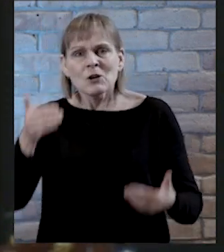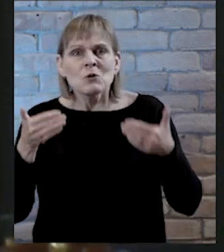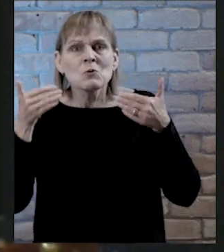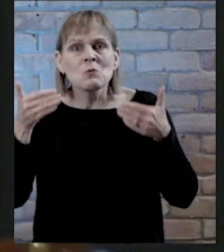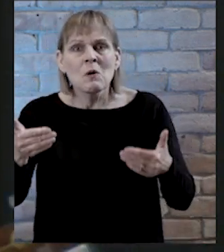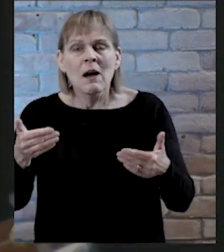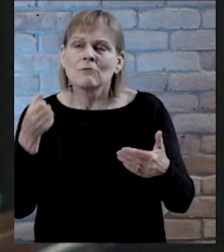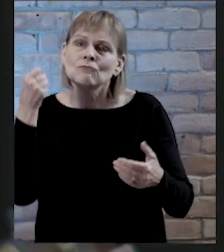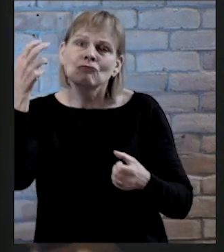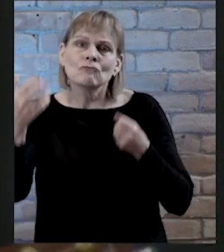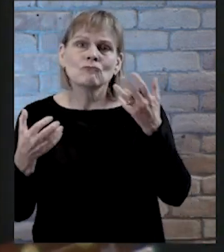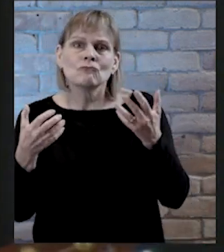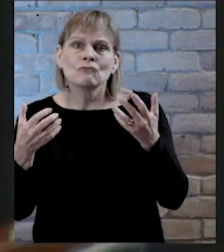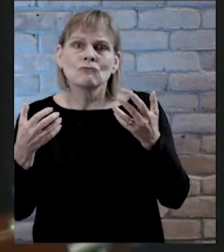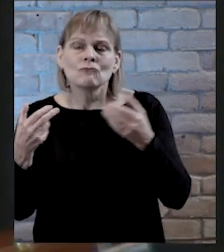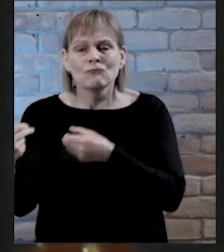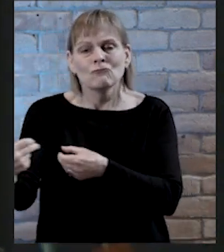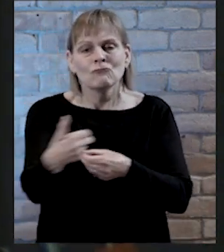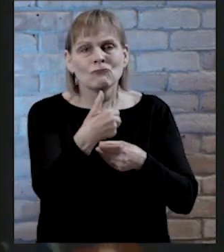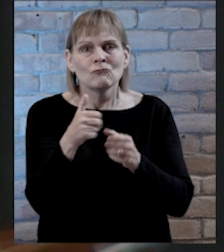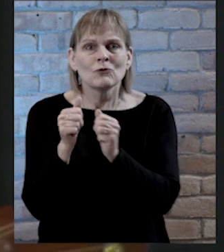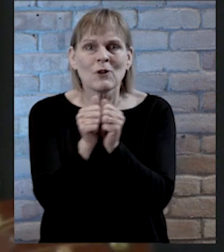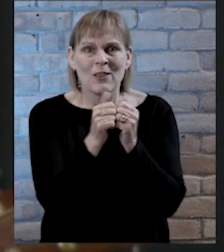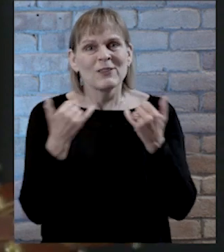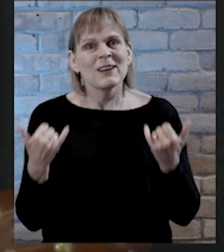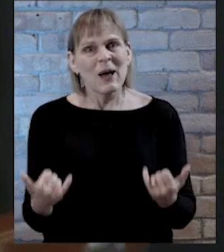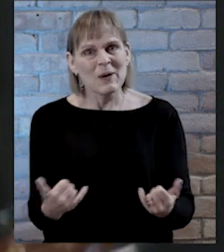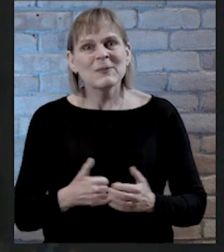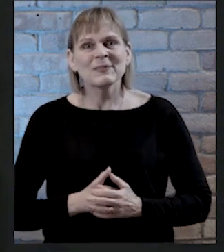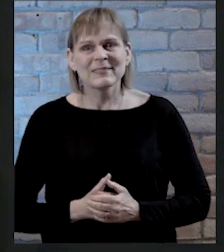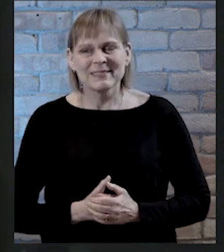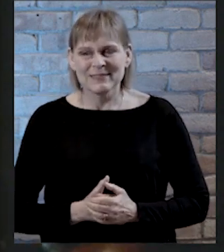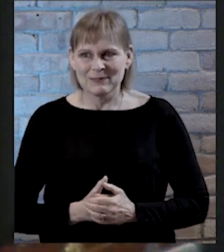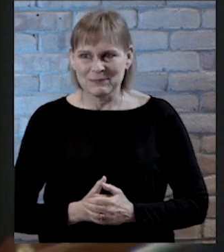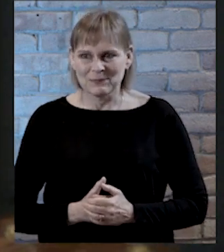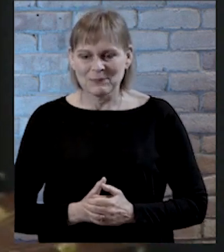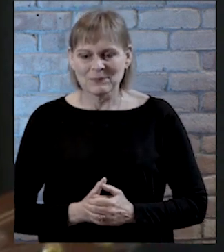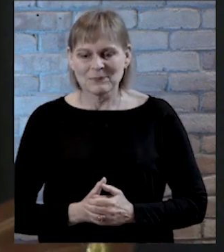say and sing the words of the Apostles' Creed together.